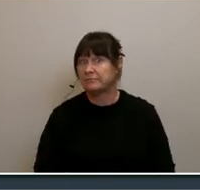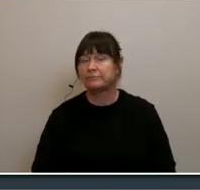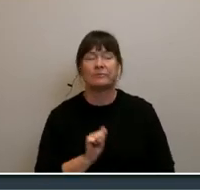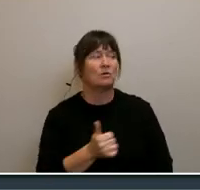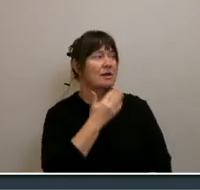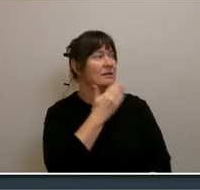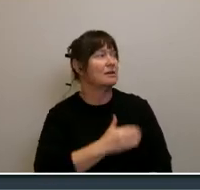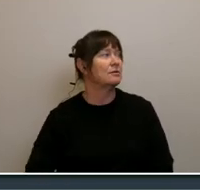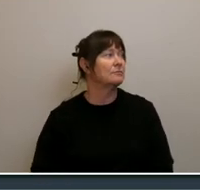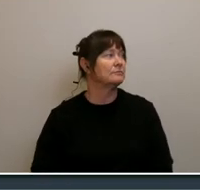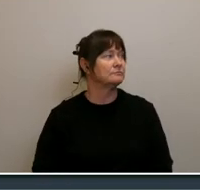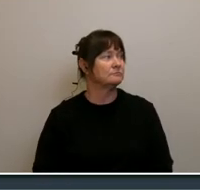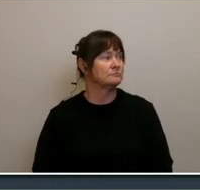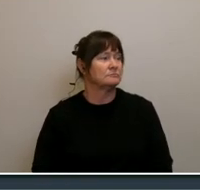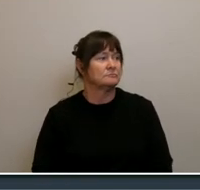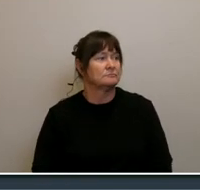Thank you, Robin.